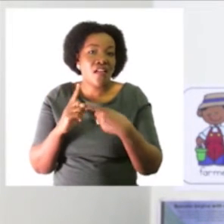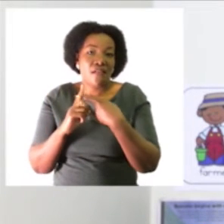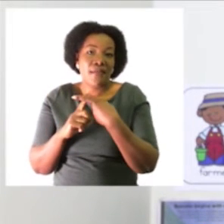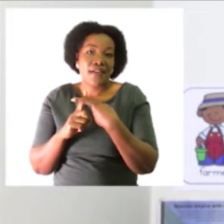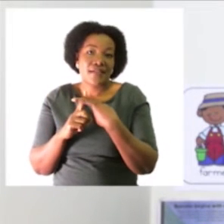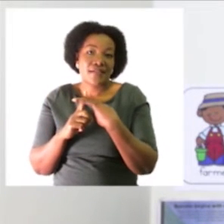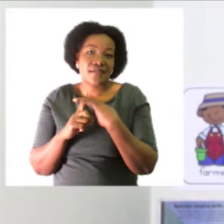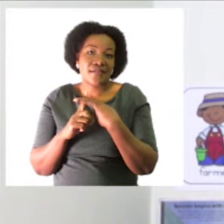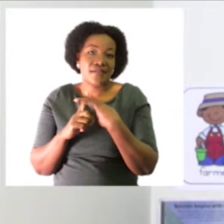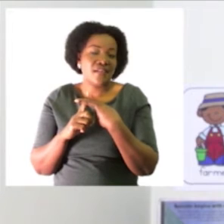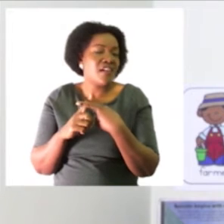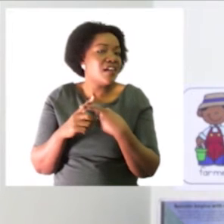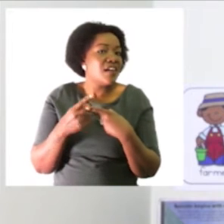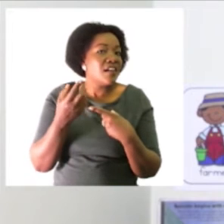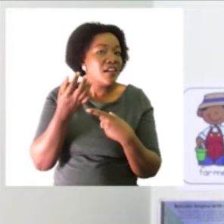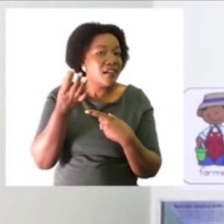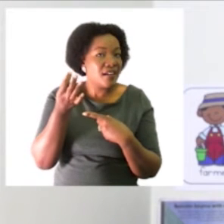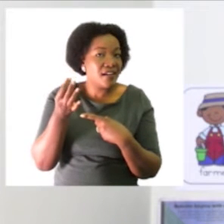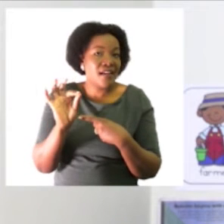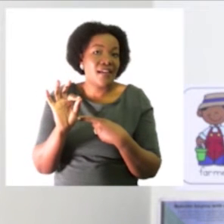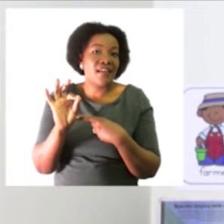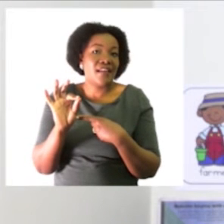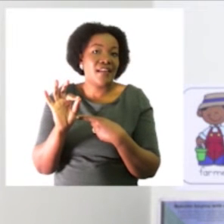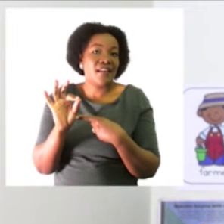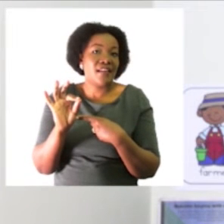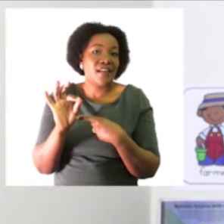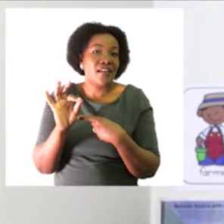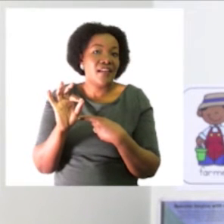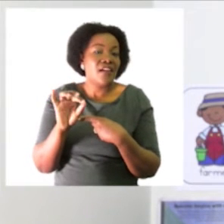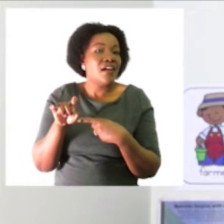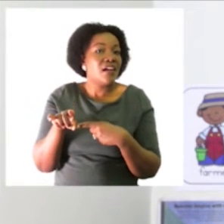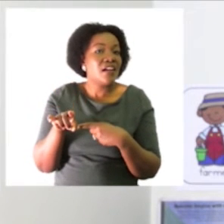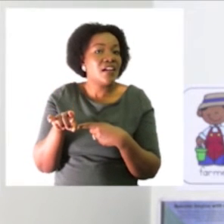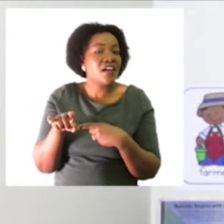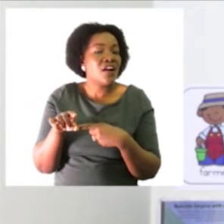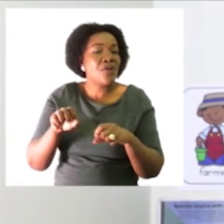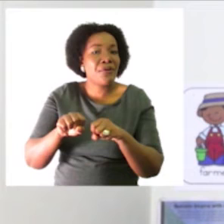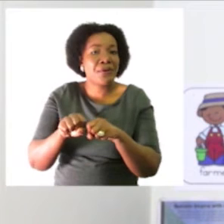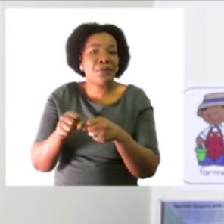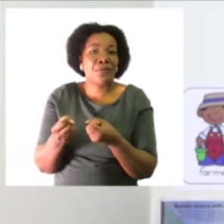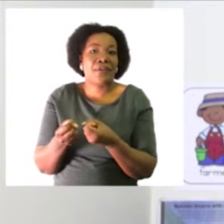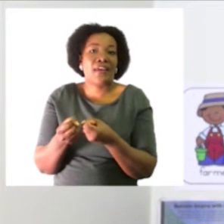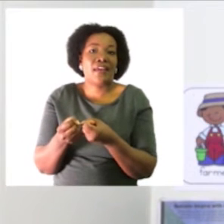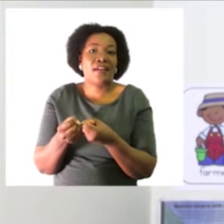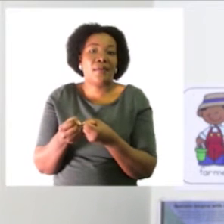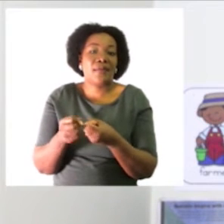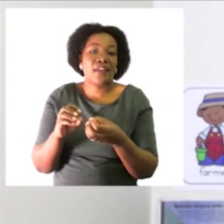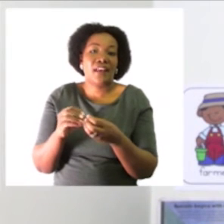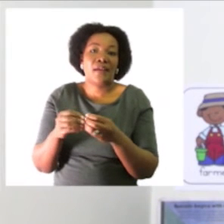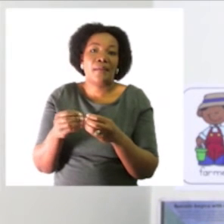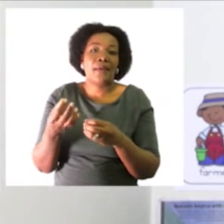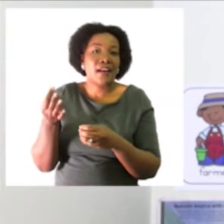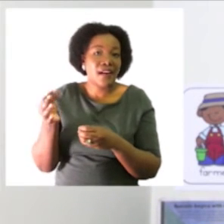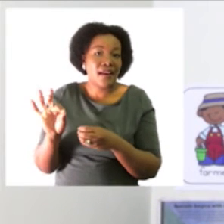plus a 9. Let's quickly break up this 9 here by